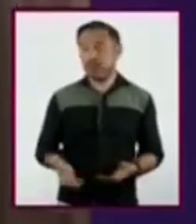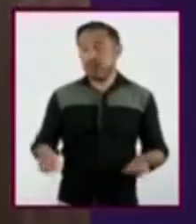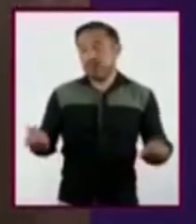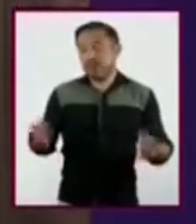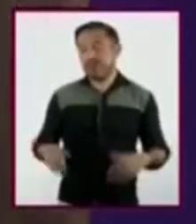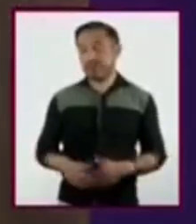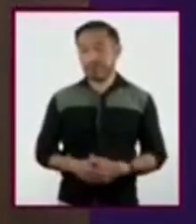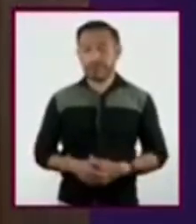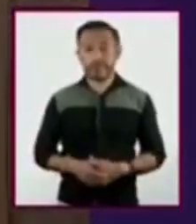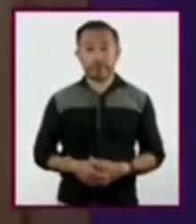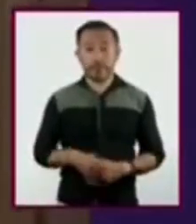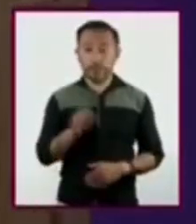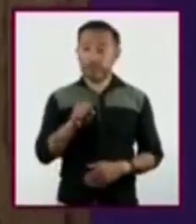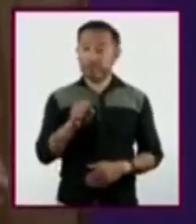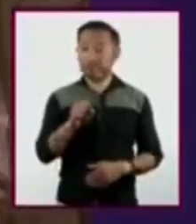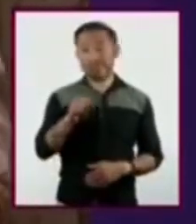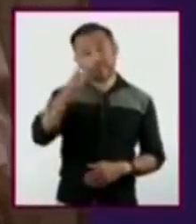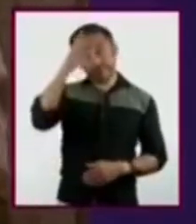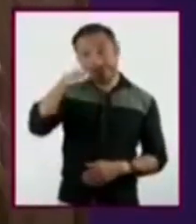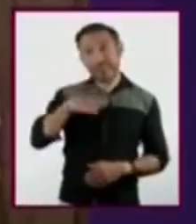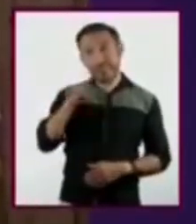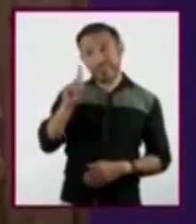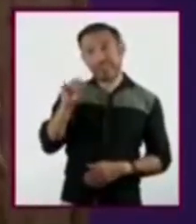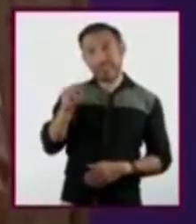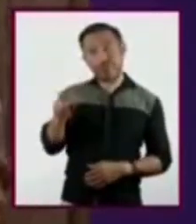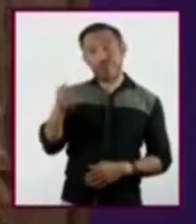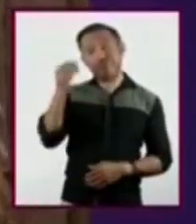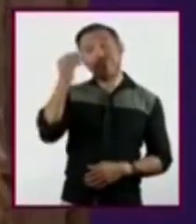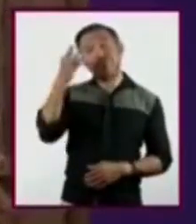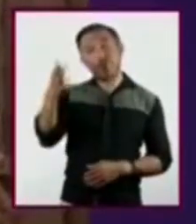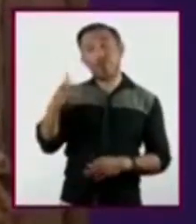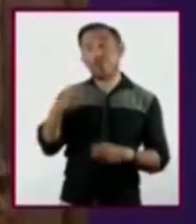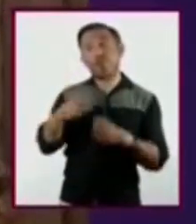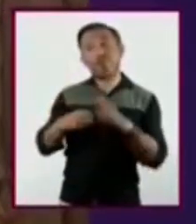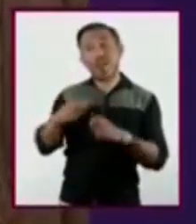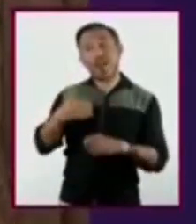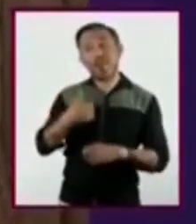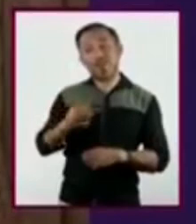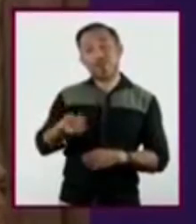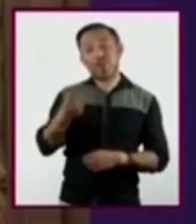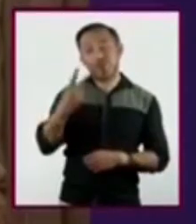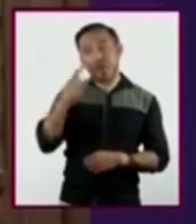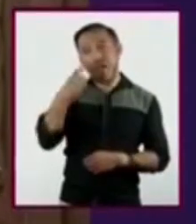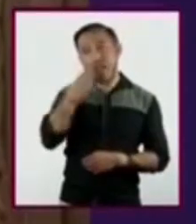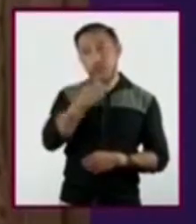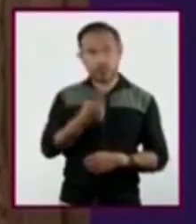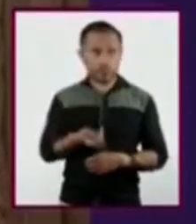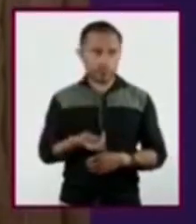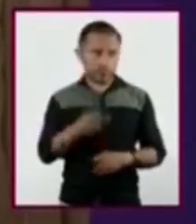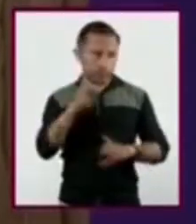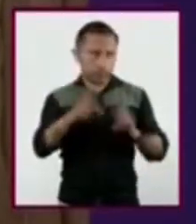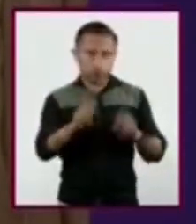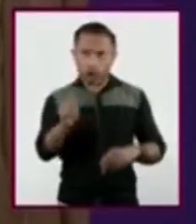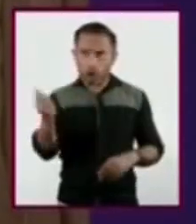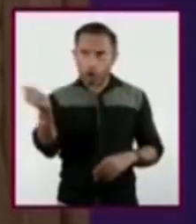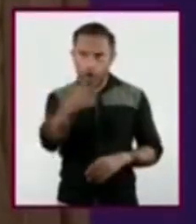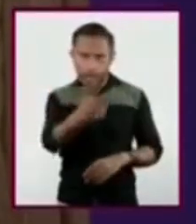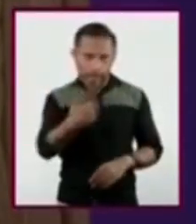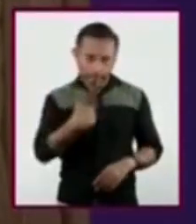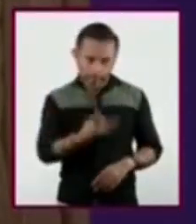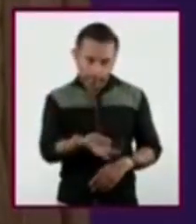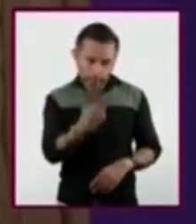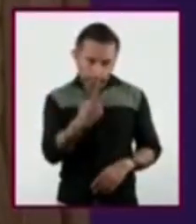Mm-hmm. Yes, Mr. Dean. The problem is you have two eyes. Everyone has two eyes.